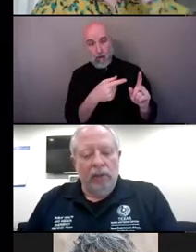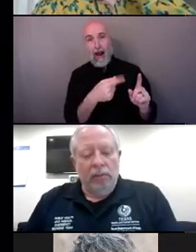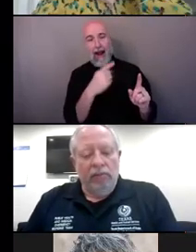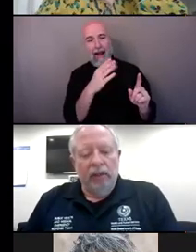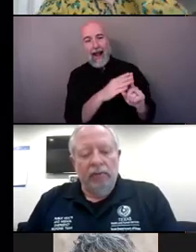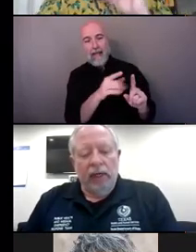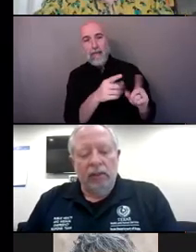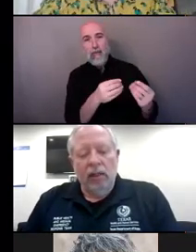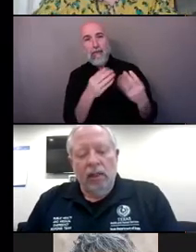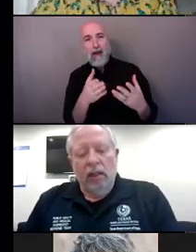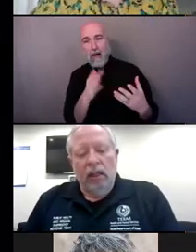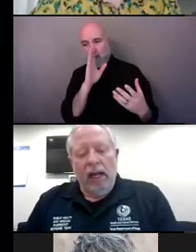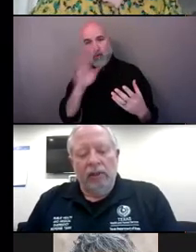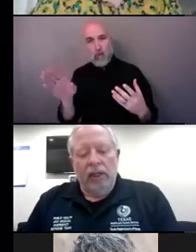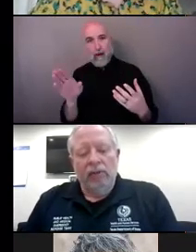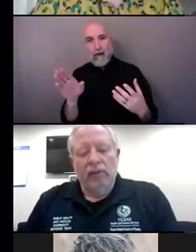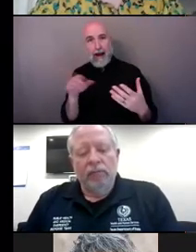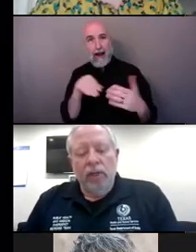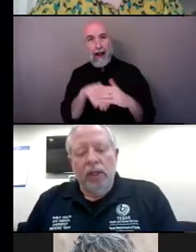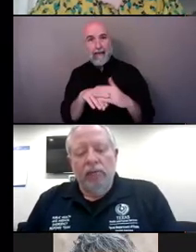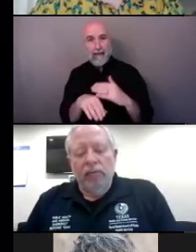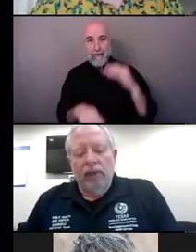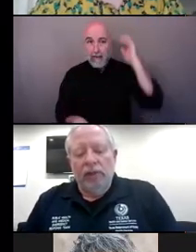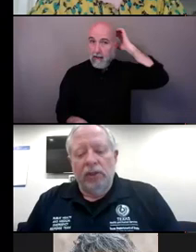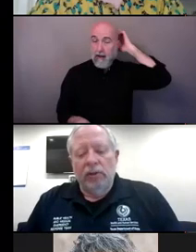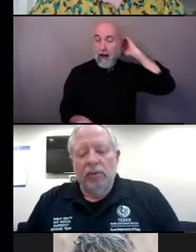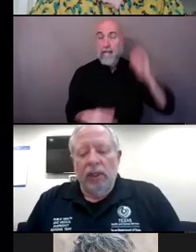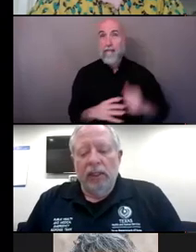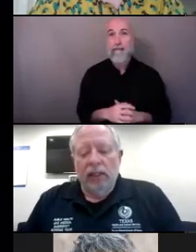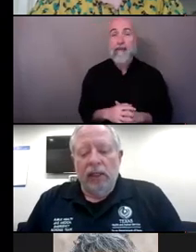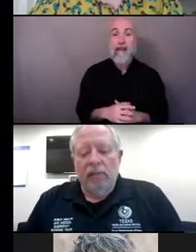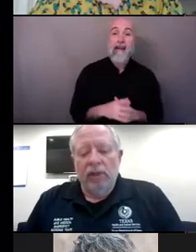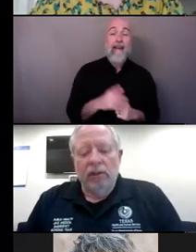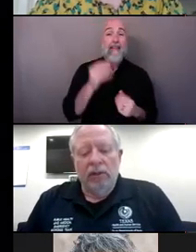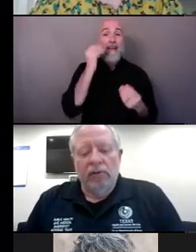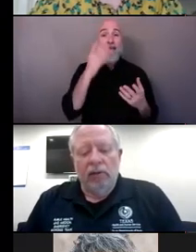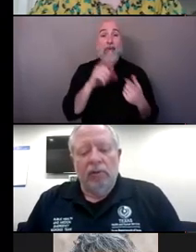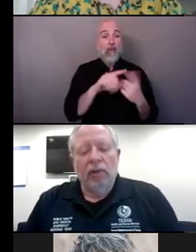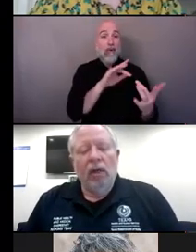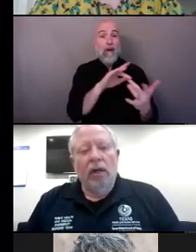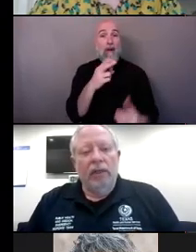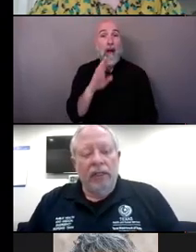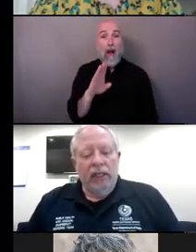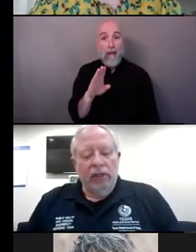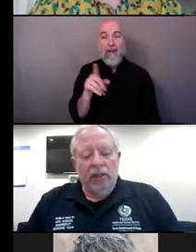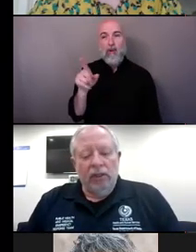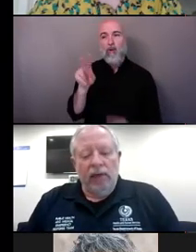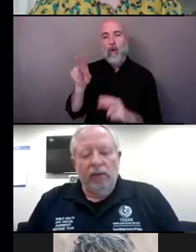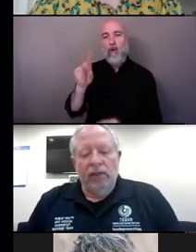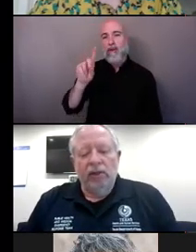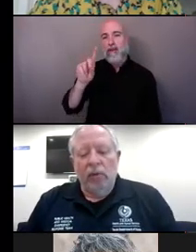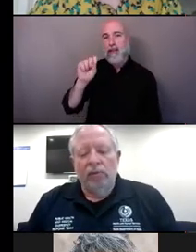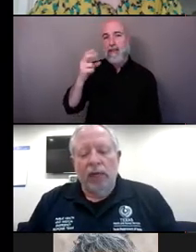them to provide direct access. The information to contact the hub sites is available on the